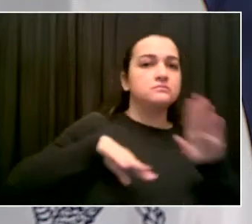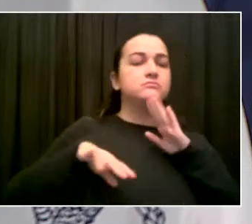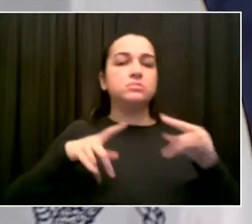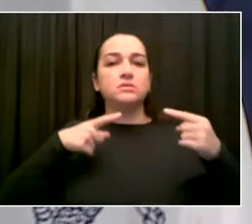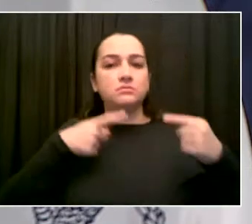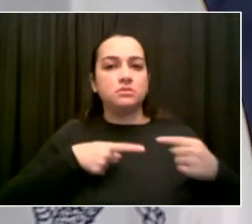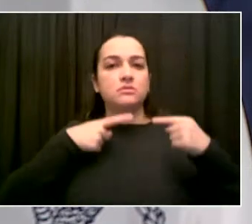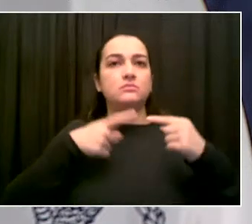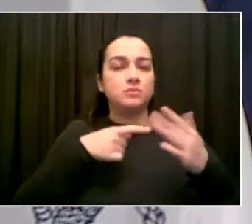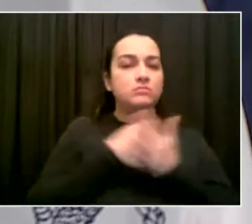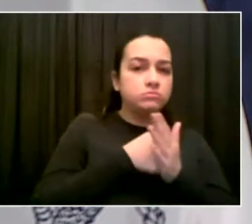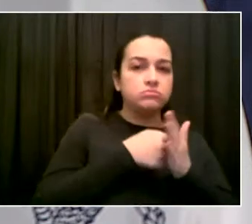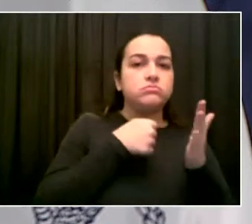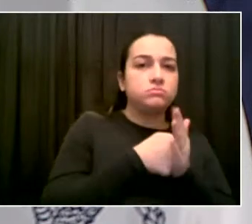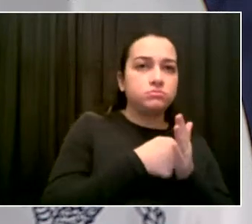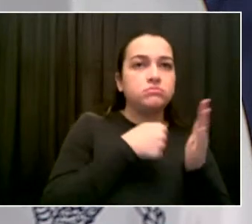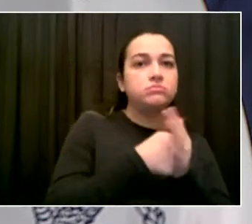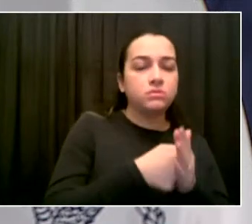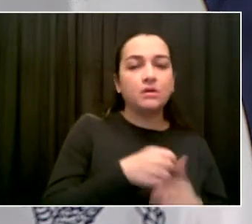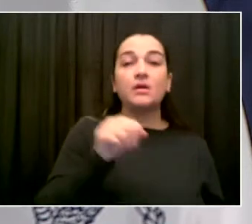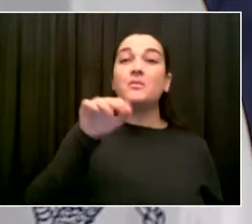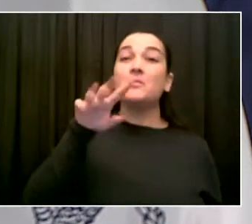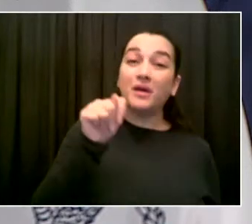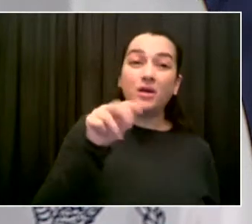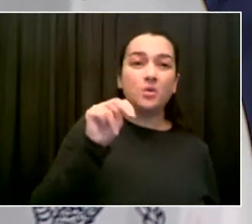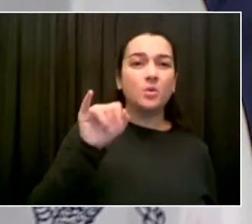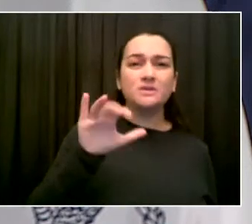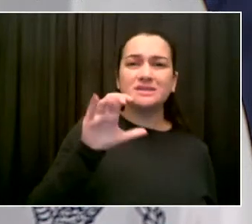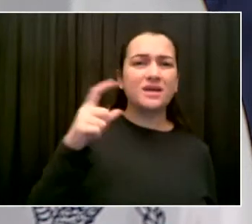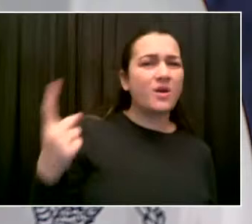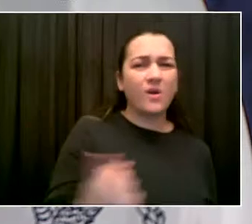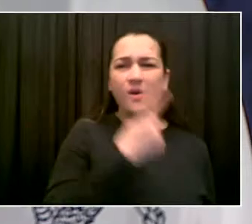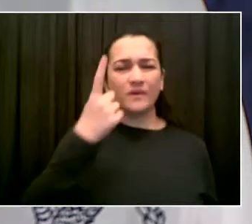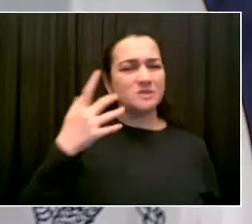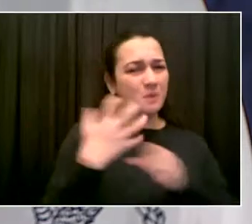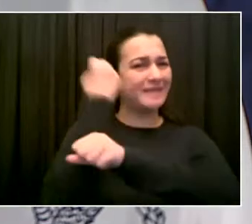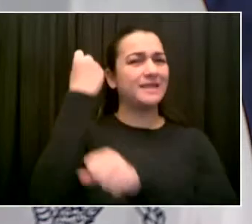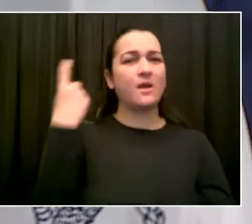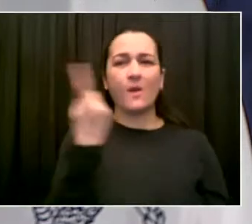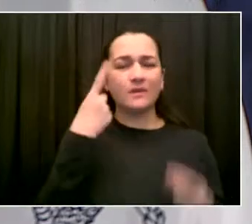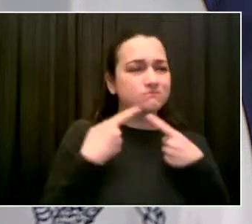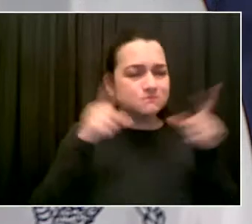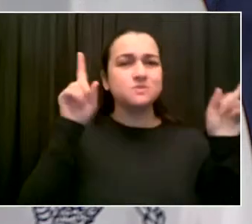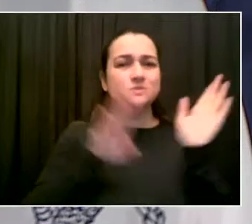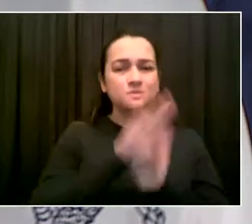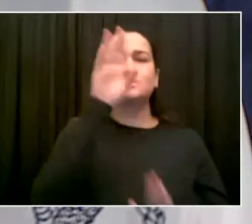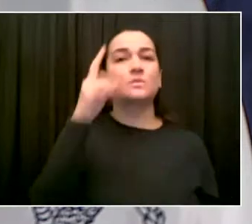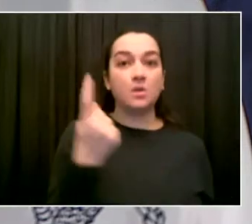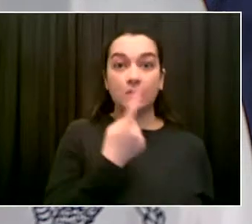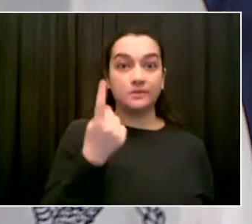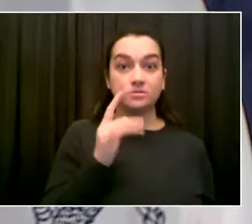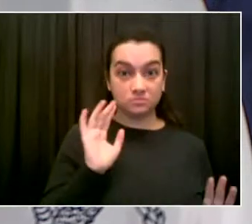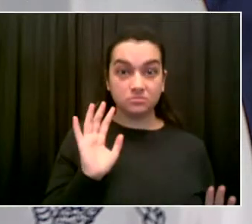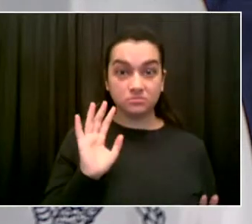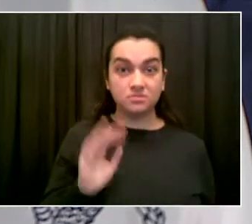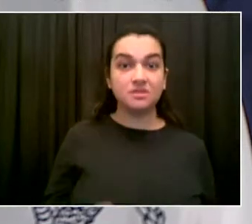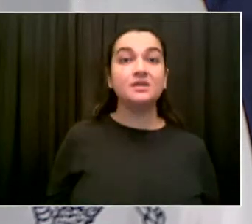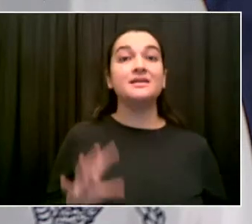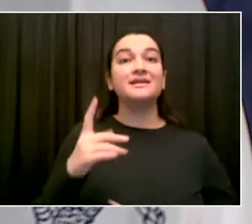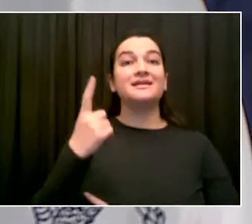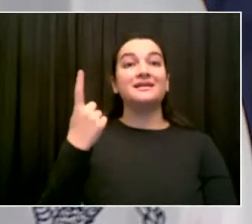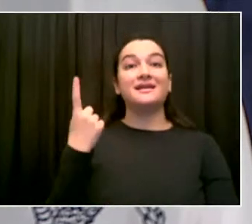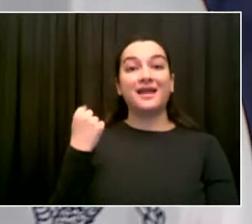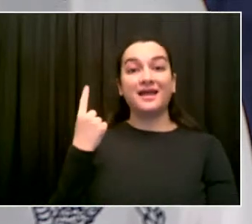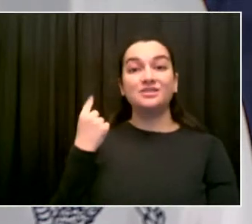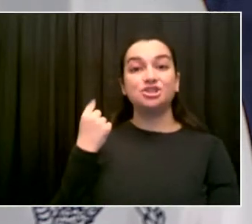year. Everything that could have gone wrong went wrong at once, whether it was the pandemic, the violence, people losing their jobs, schools being